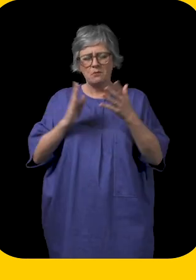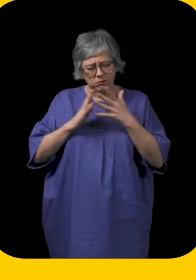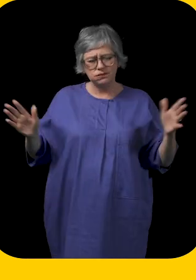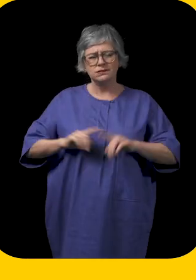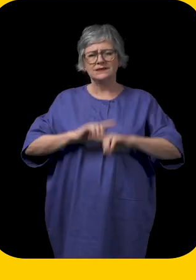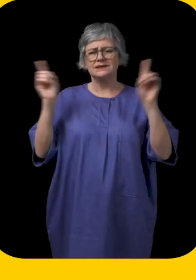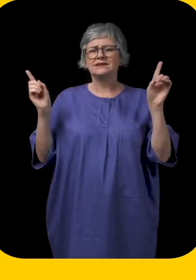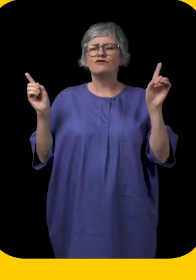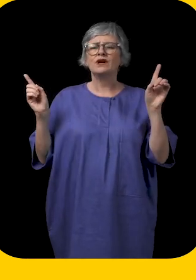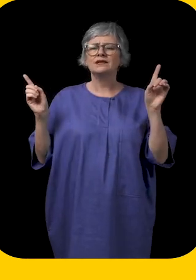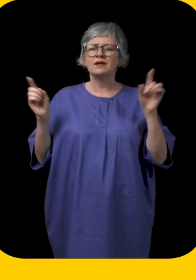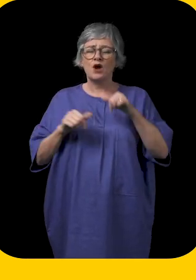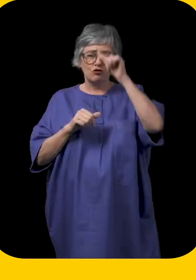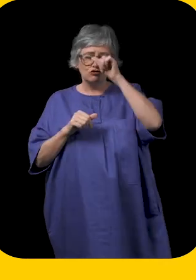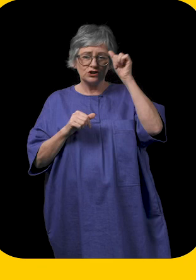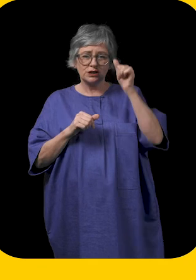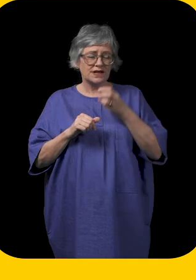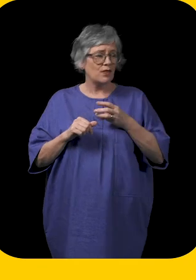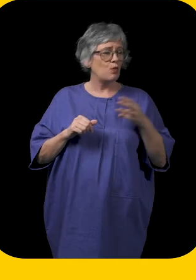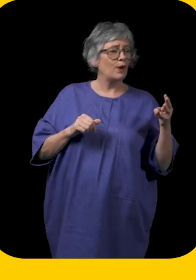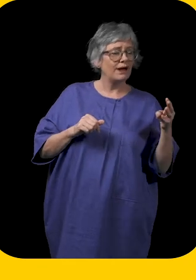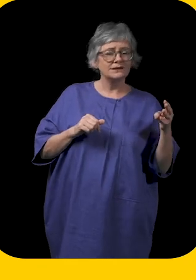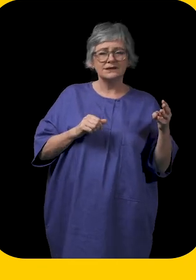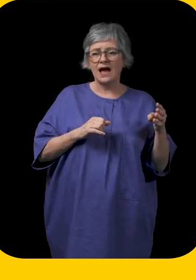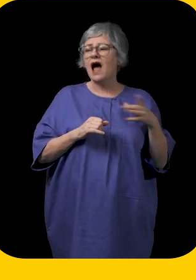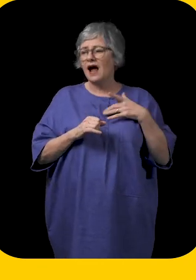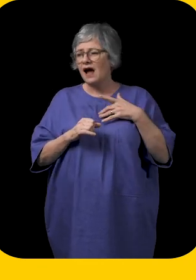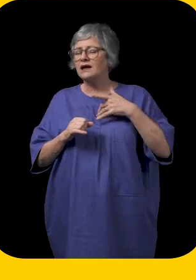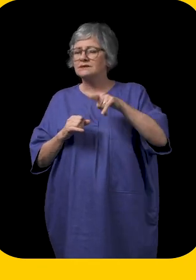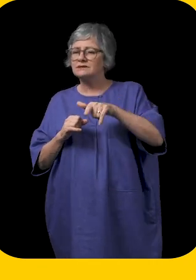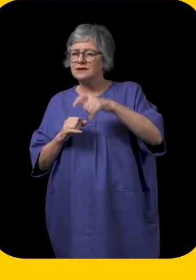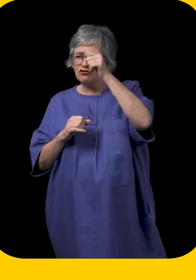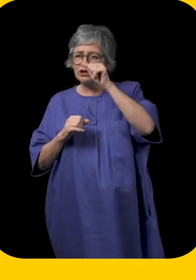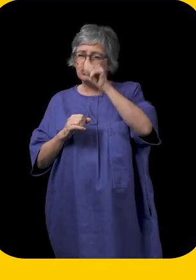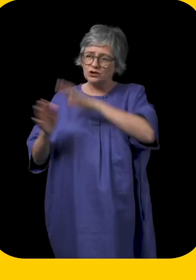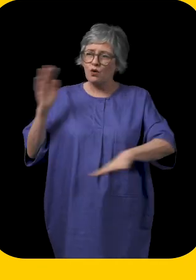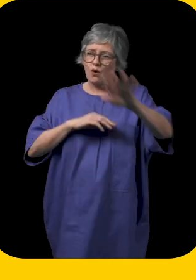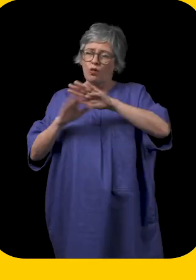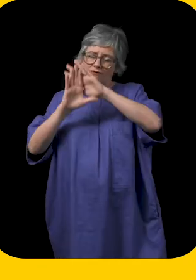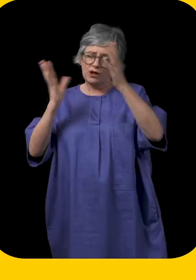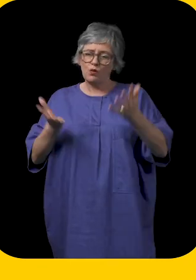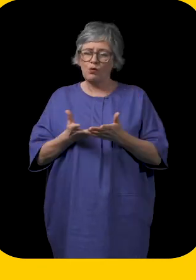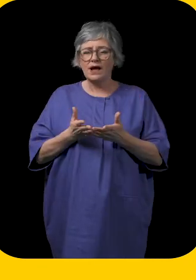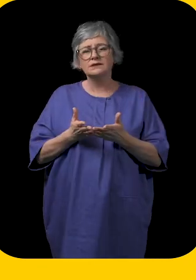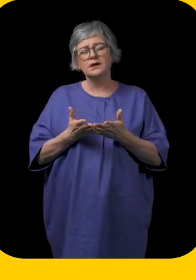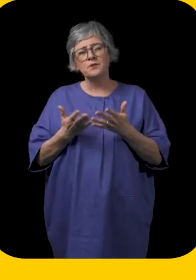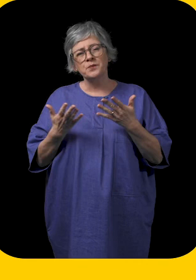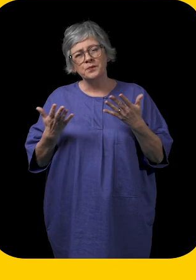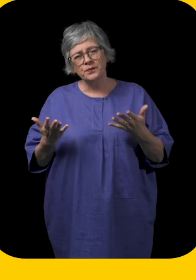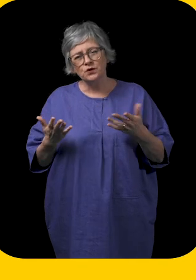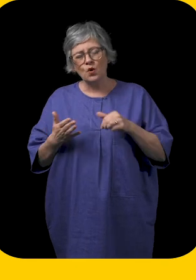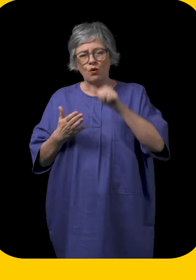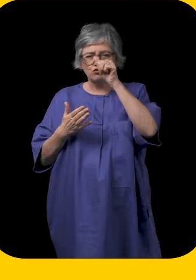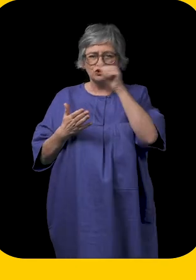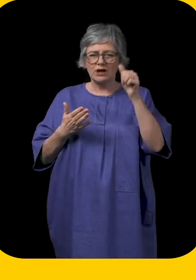huge difference between Christians in the West and Christians in Africa and in the rest of the world. and